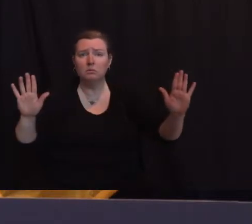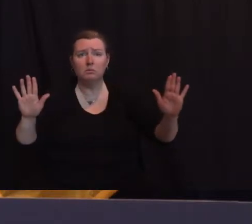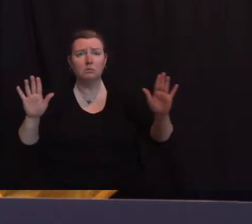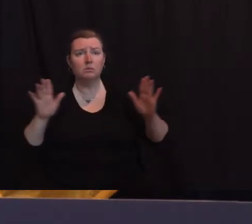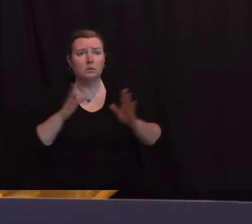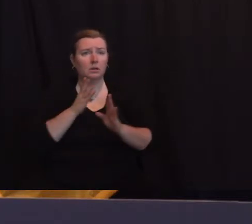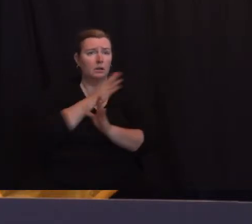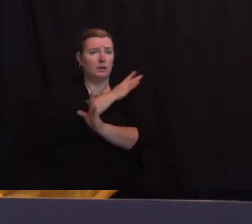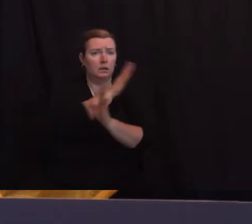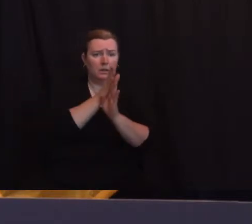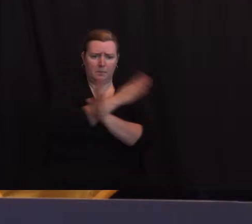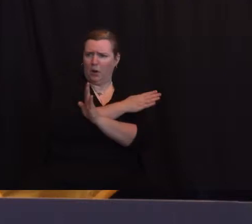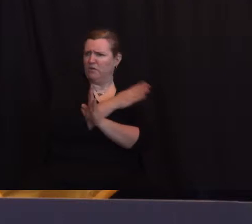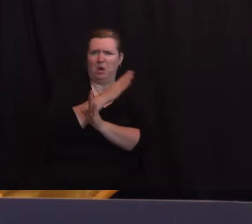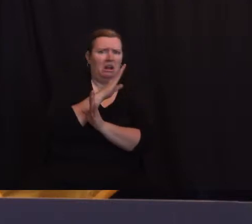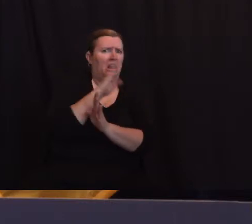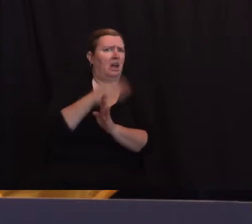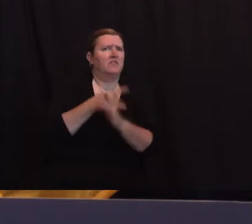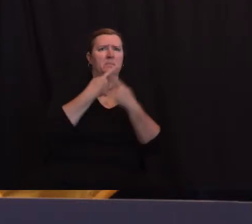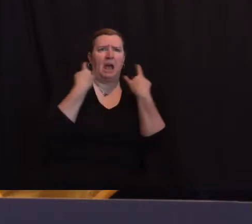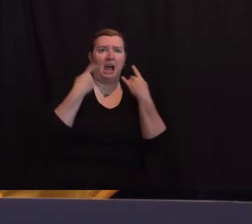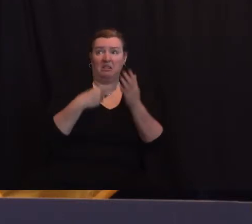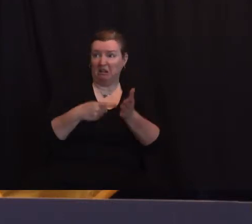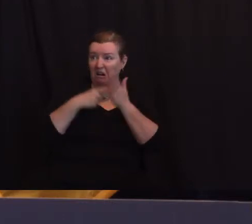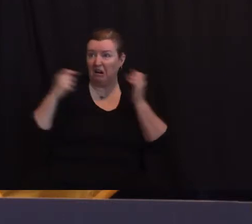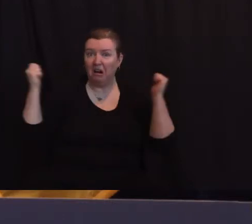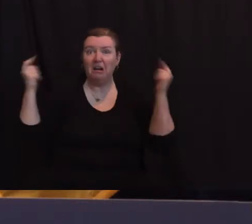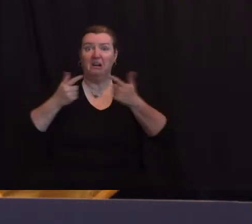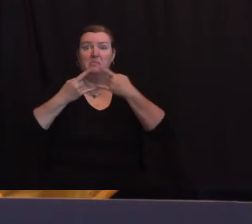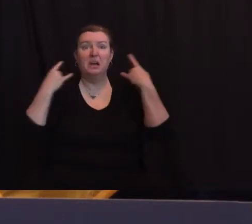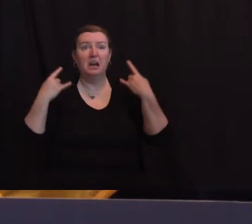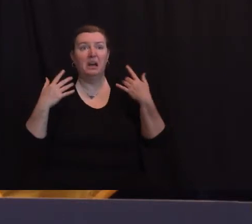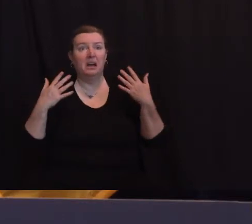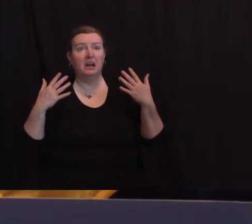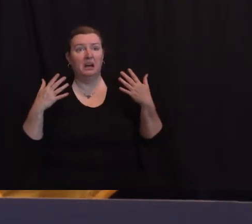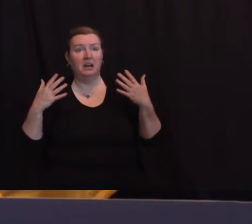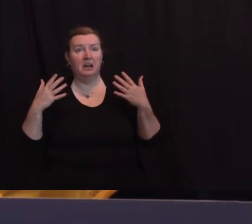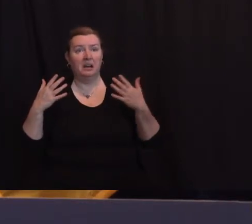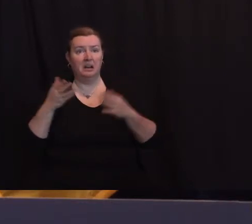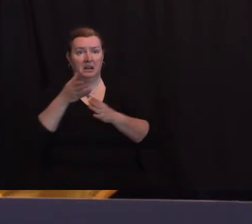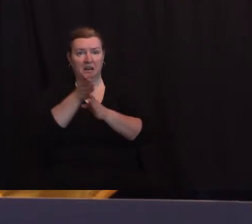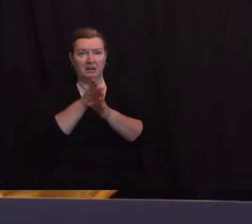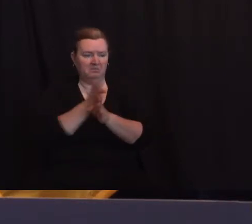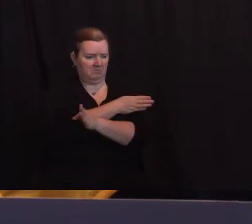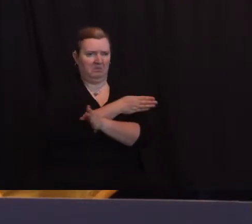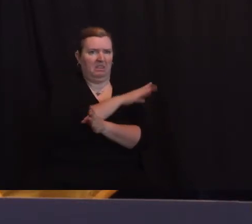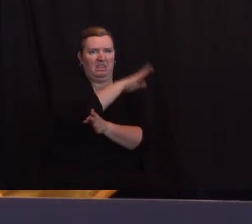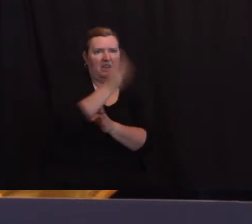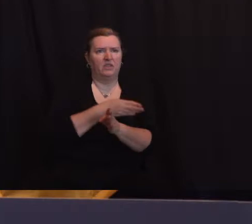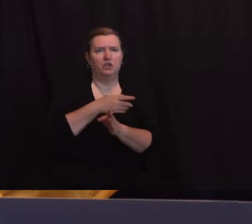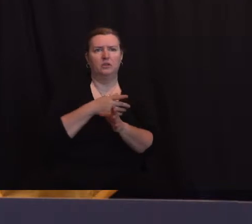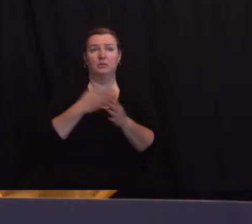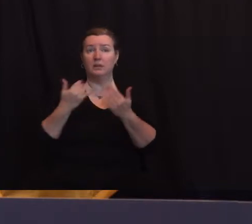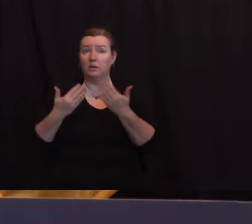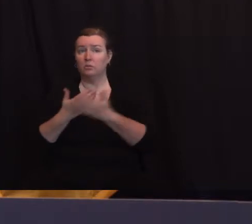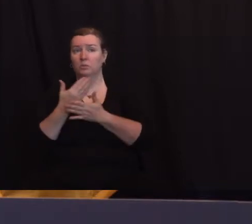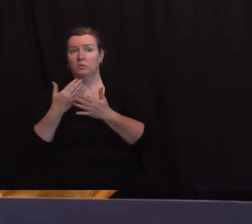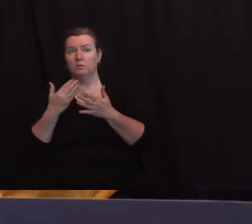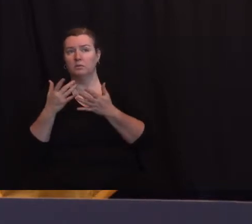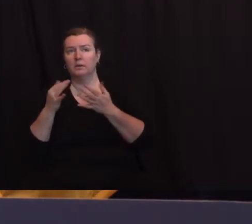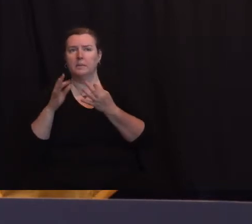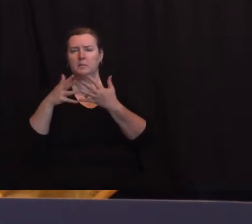masked before to everybody masked, so to two black and white scenarios, and now it's going to be a little bit gray. Again, I don't think this is